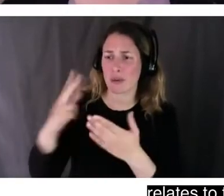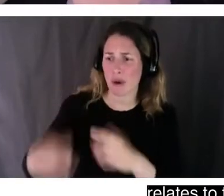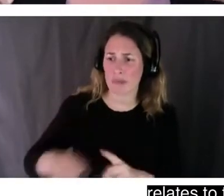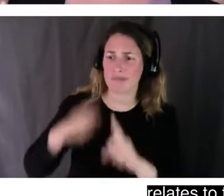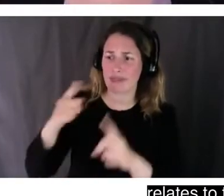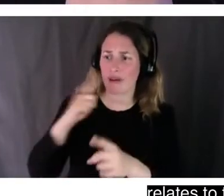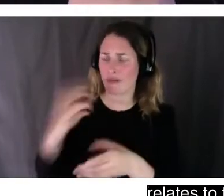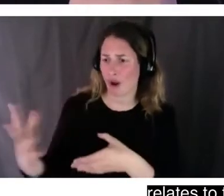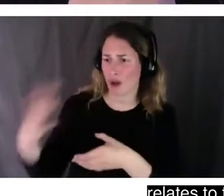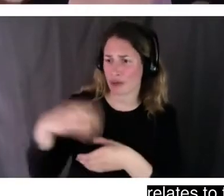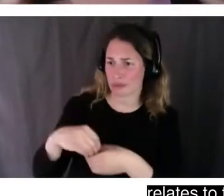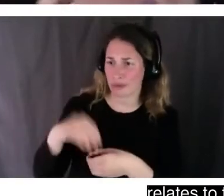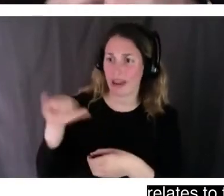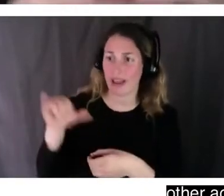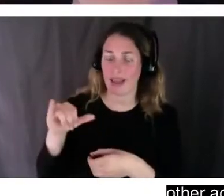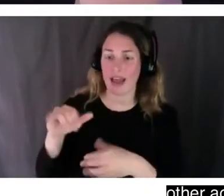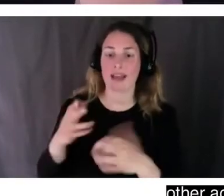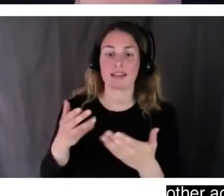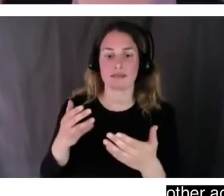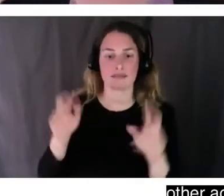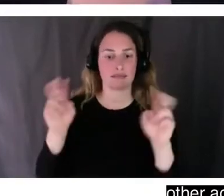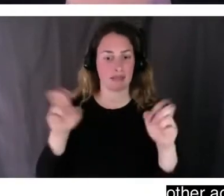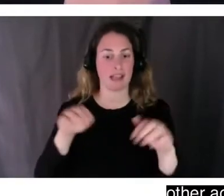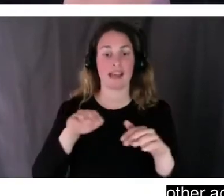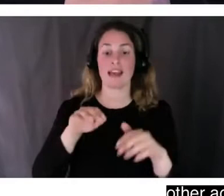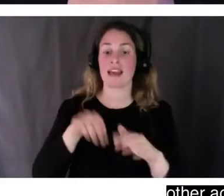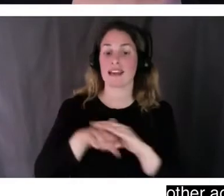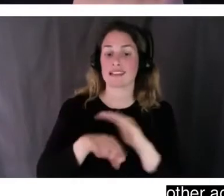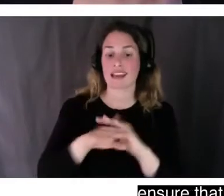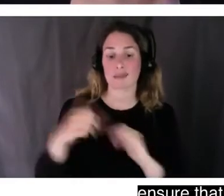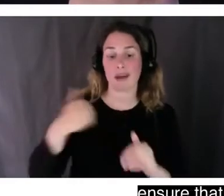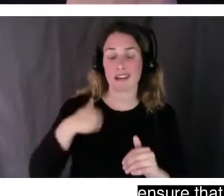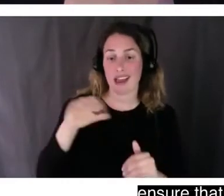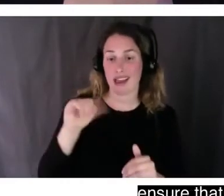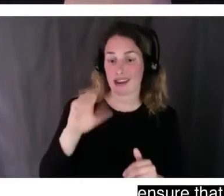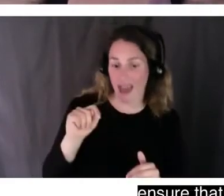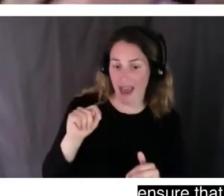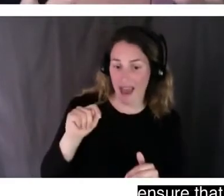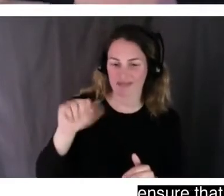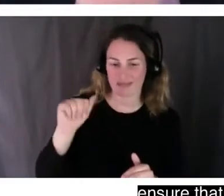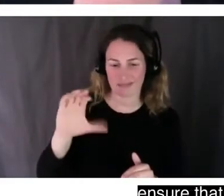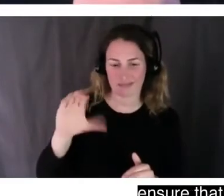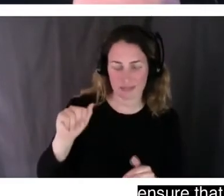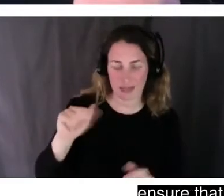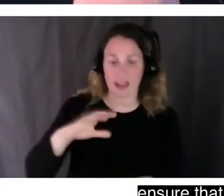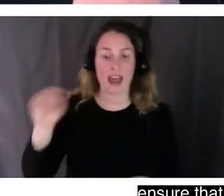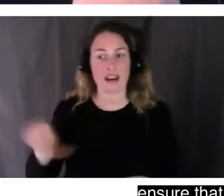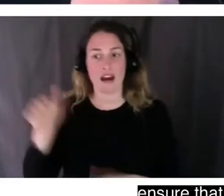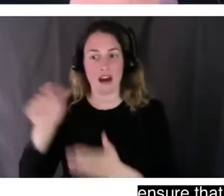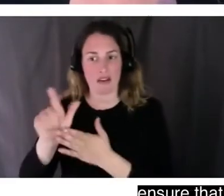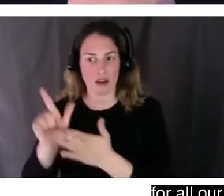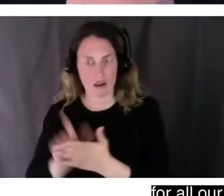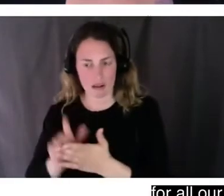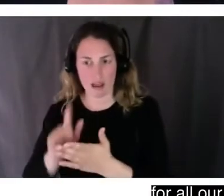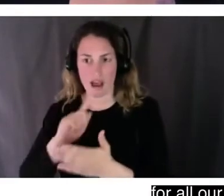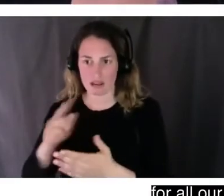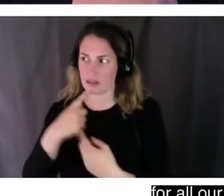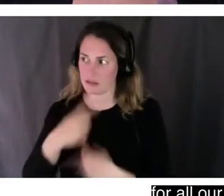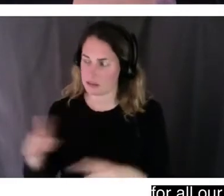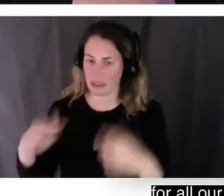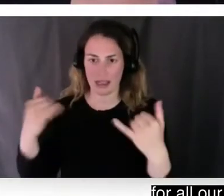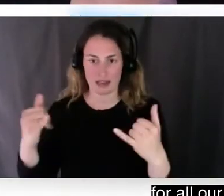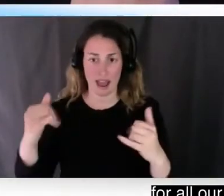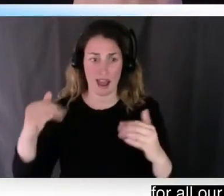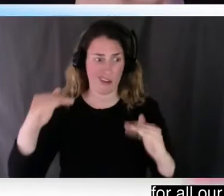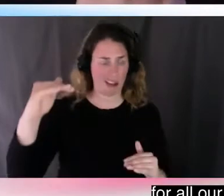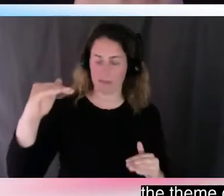the Accessible Canada Act and other acts that say it's time to really ensure that we do equalize the playing field for all our